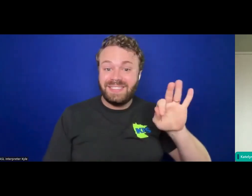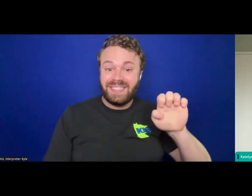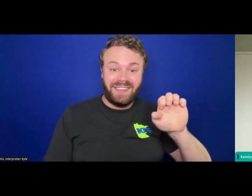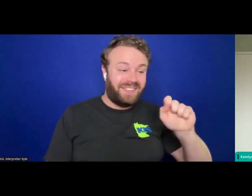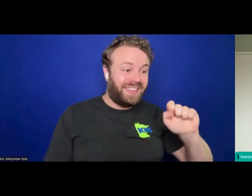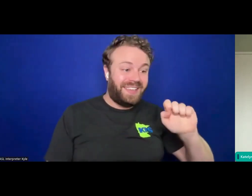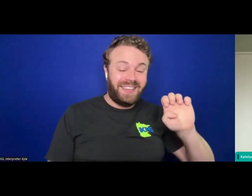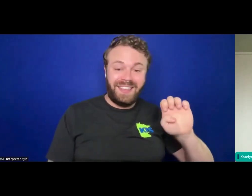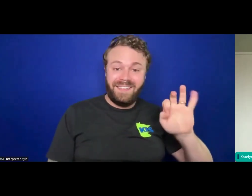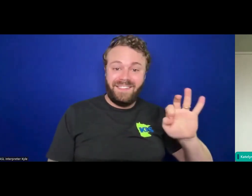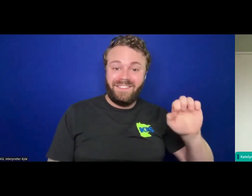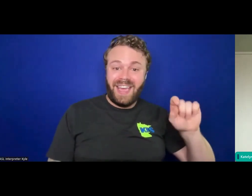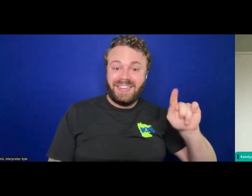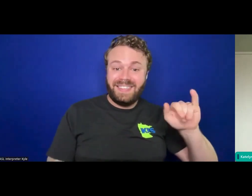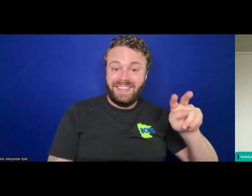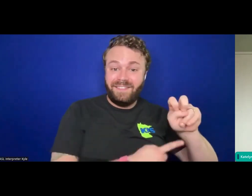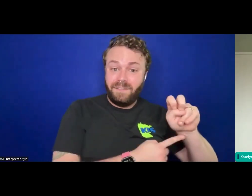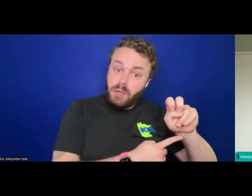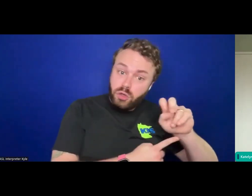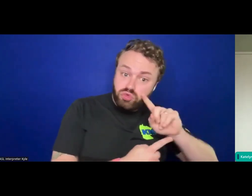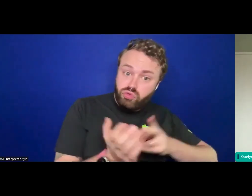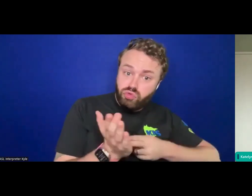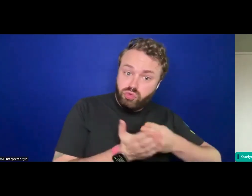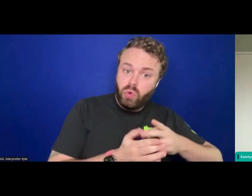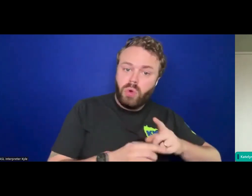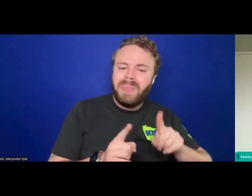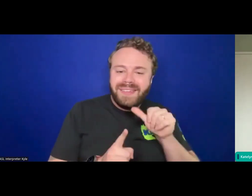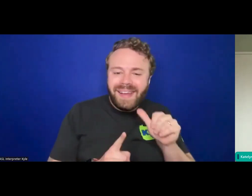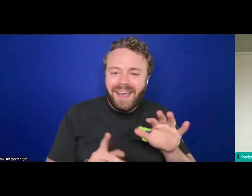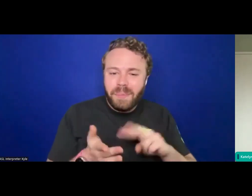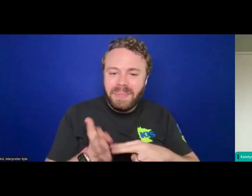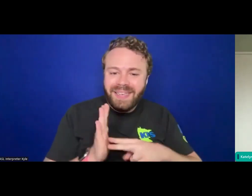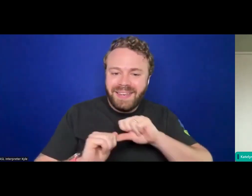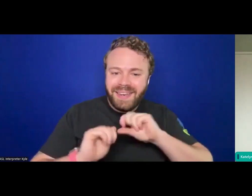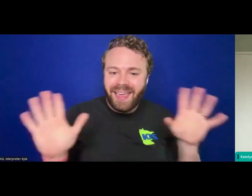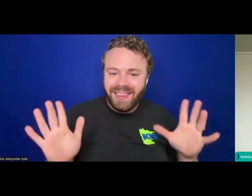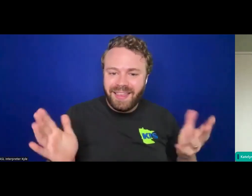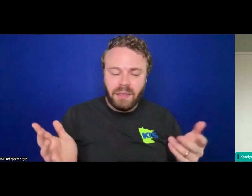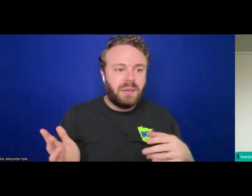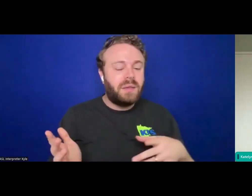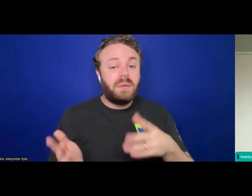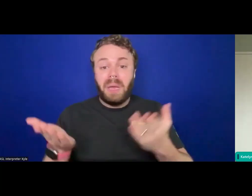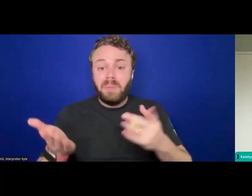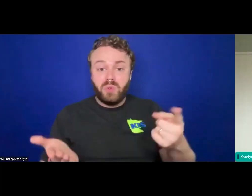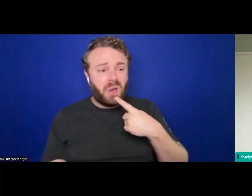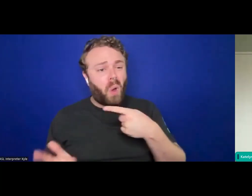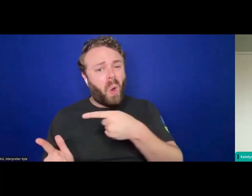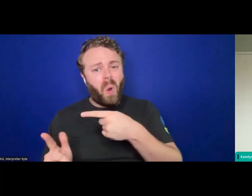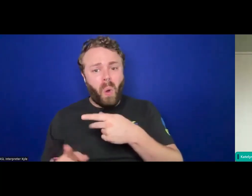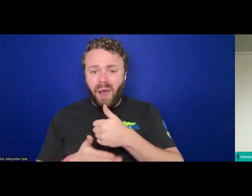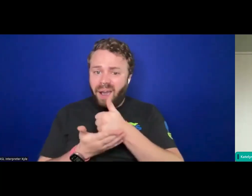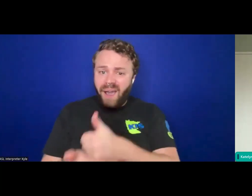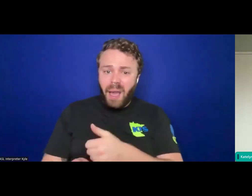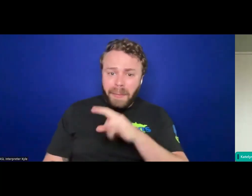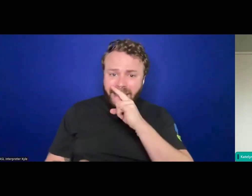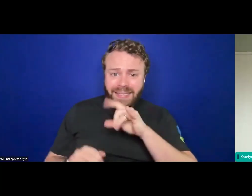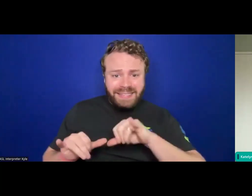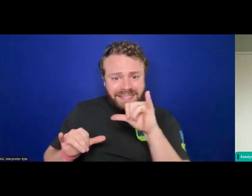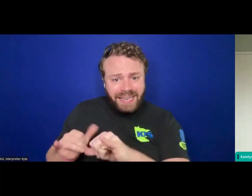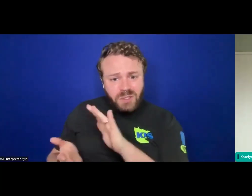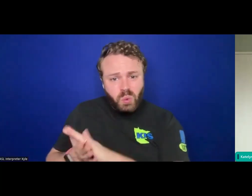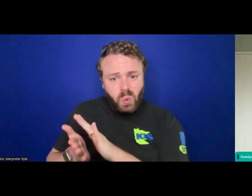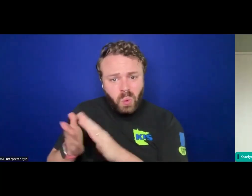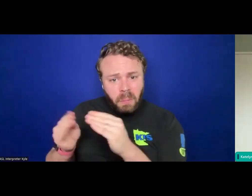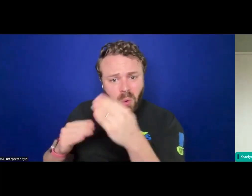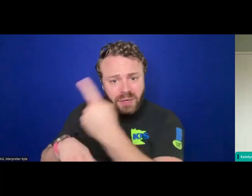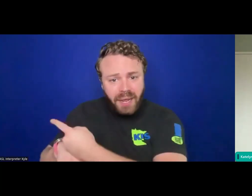people. What's meaningful is saying that, again, this helps keep your kid in school, or this lowers your chances of family gatherings getting